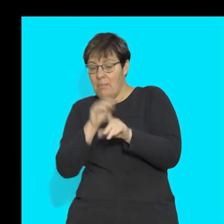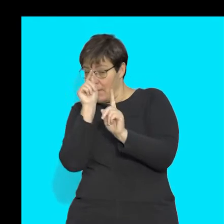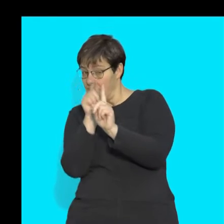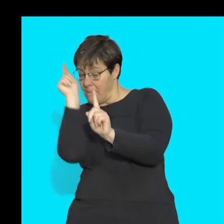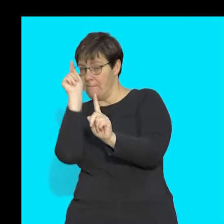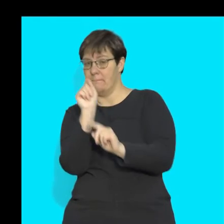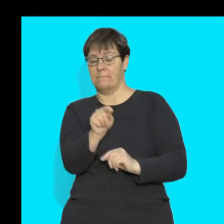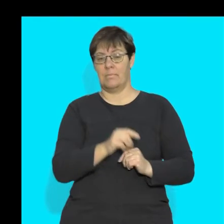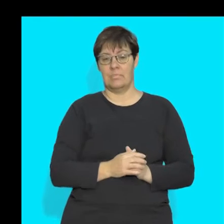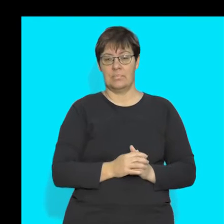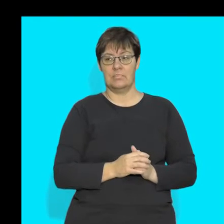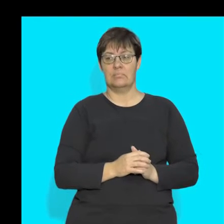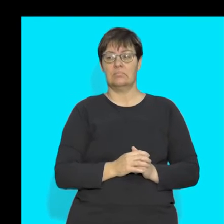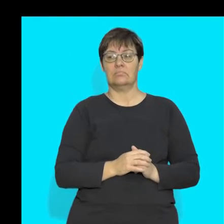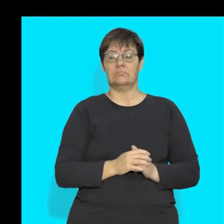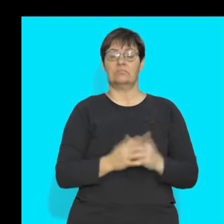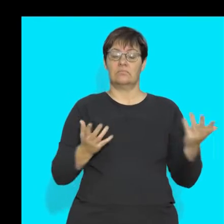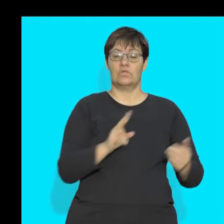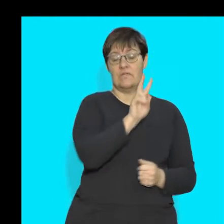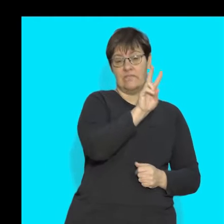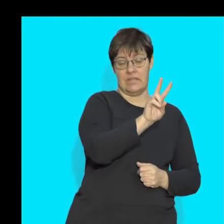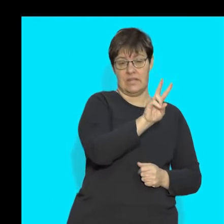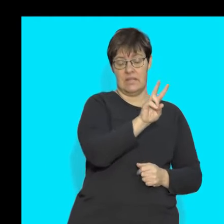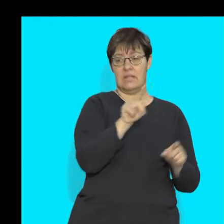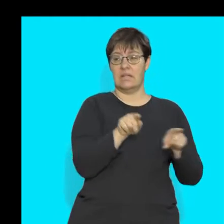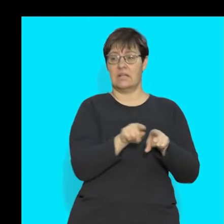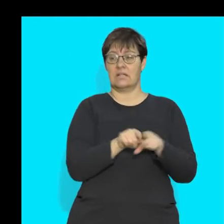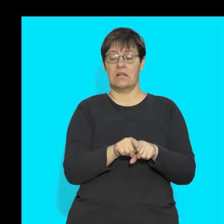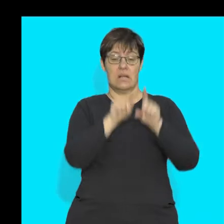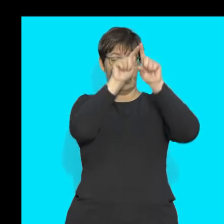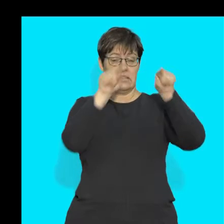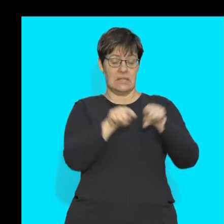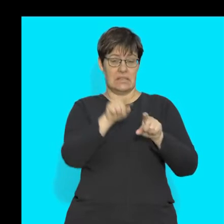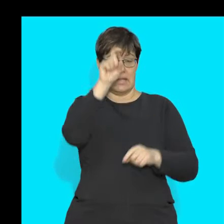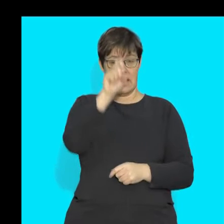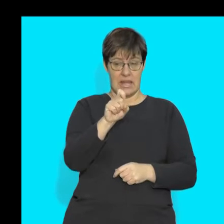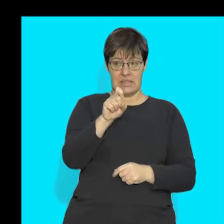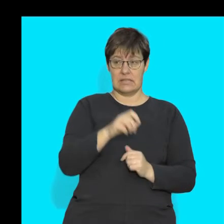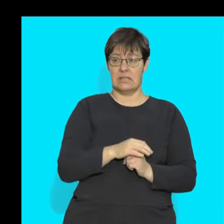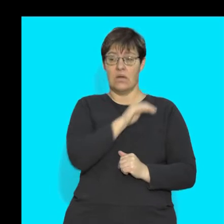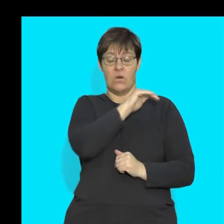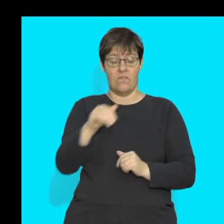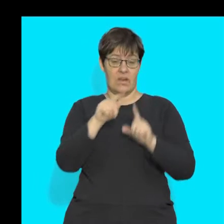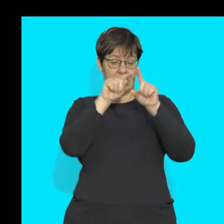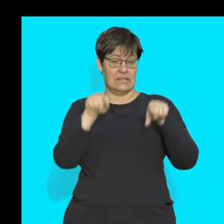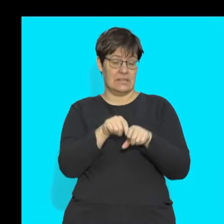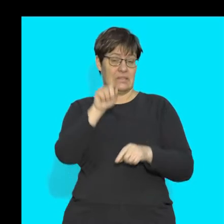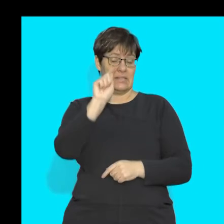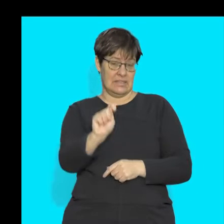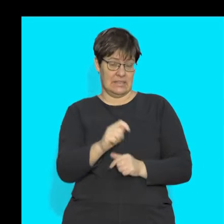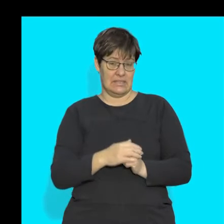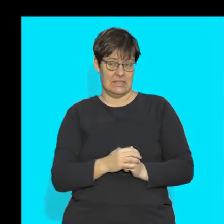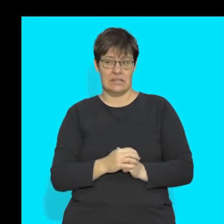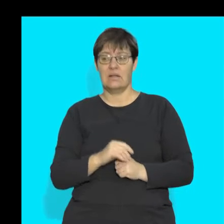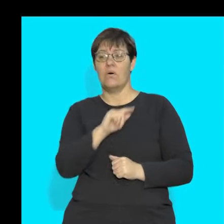period. So, velocity is change in displacement, change in position over change in time.